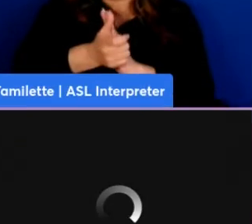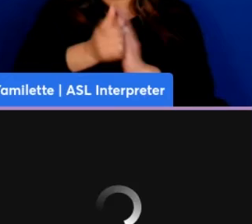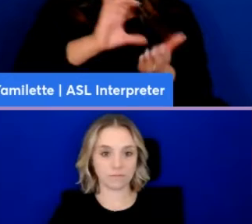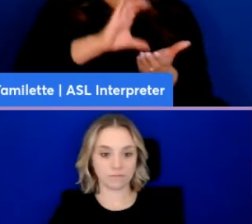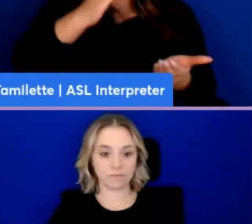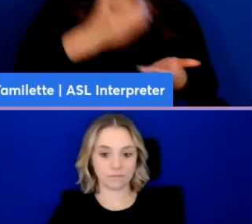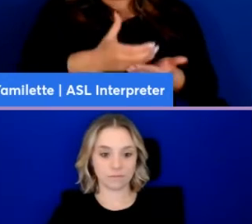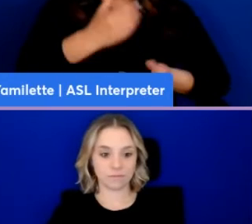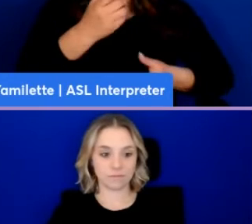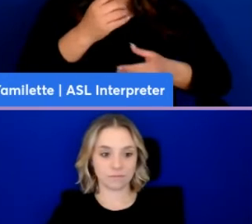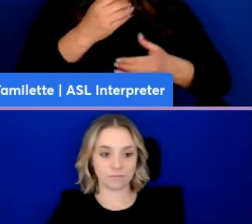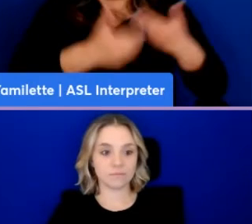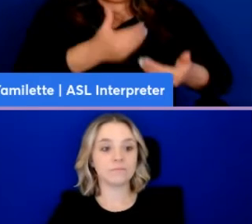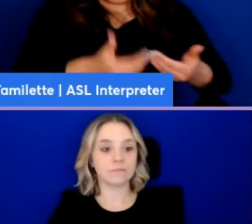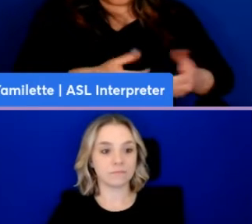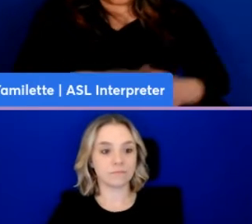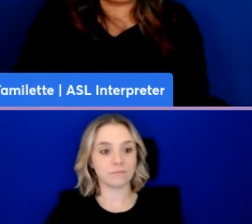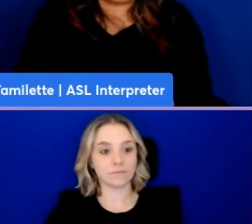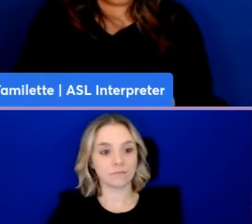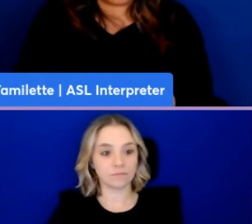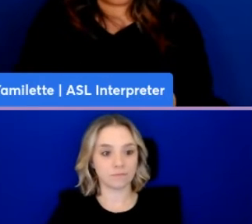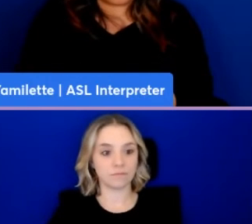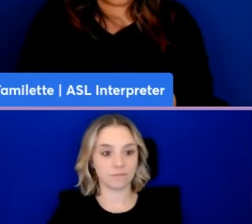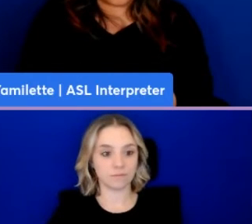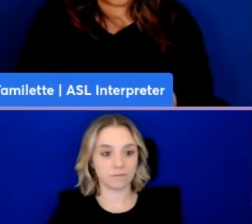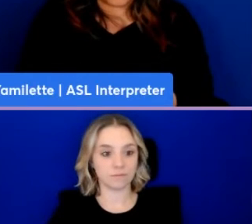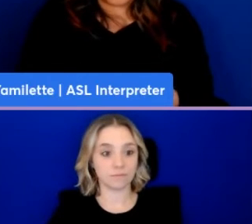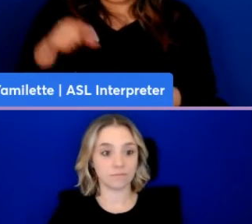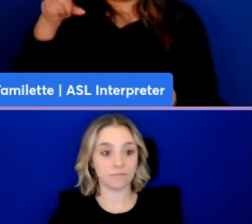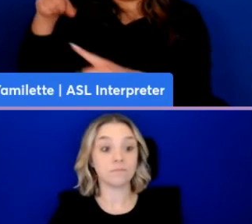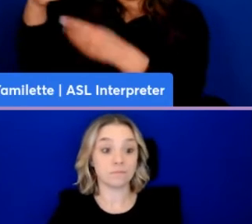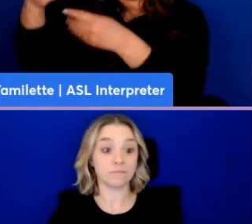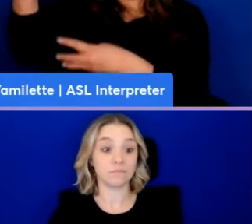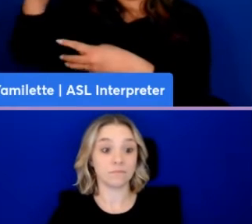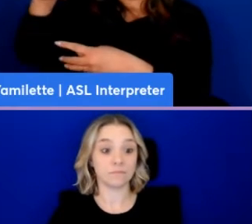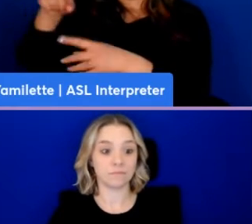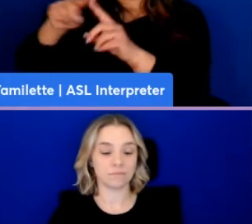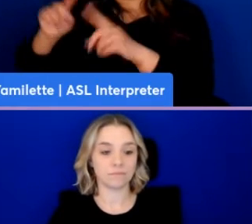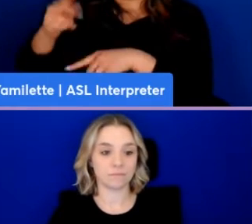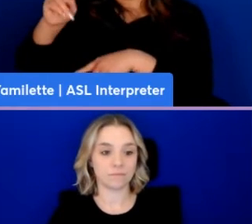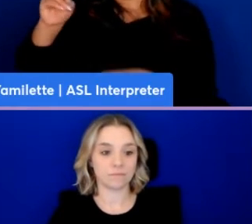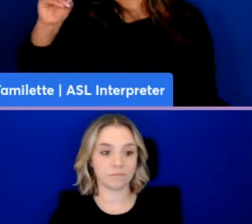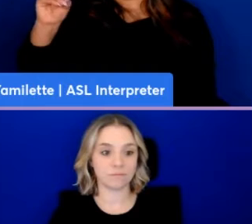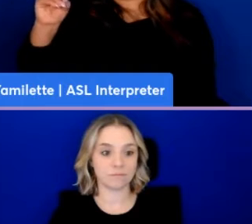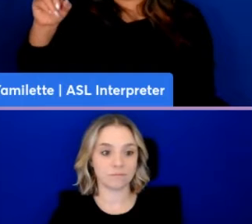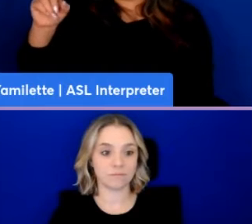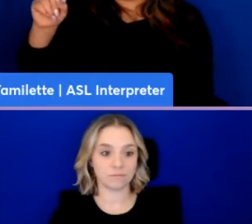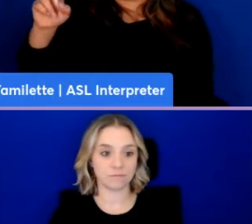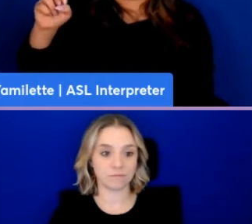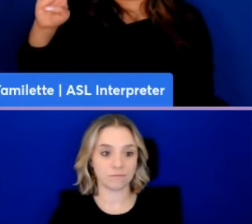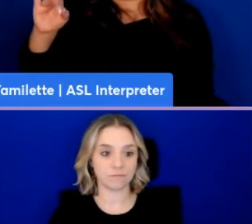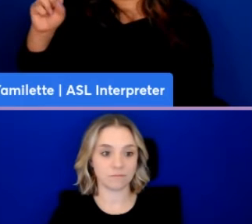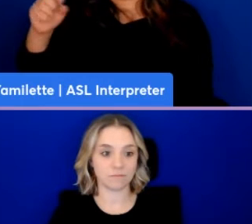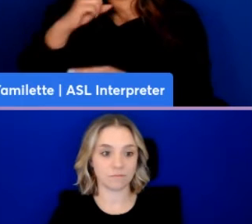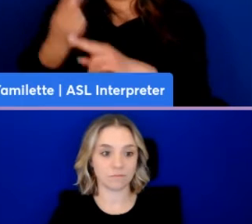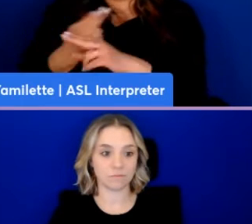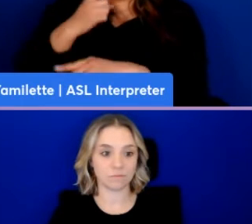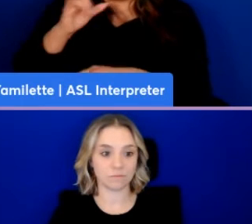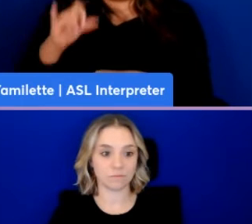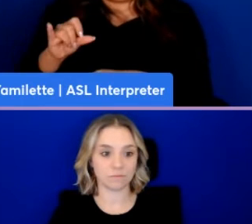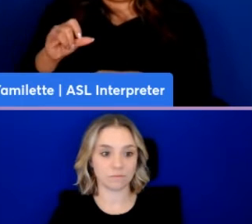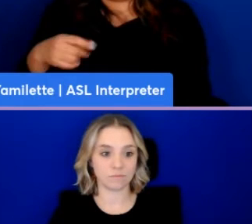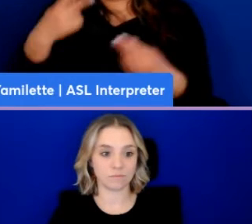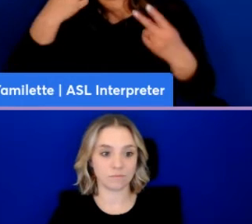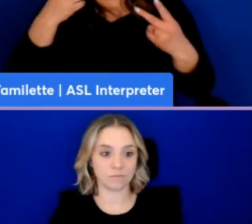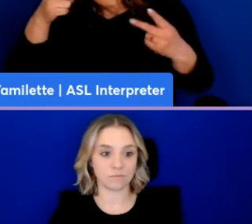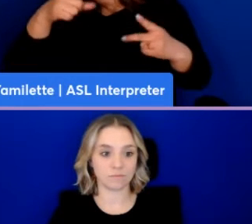right? And these are the notebooks we're going to use for that. And here we have the workflow we're going to define in Databricks. So we